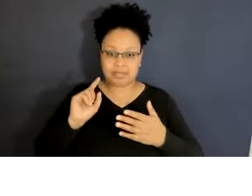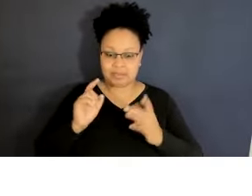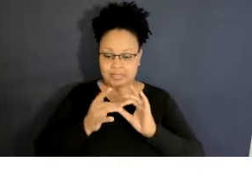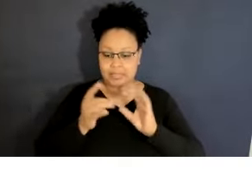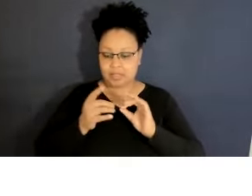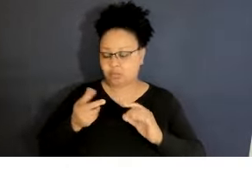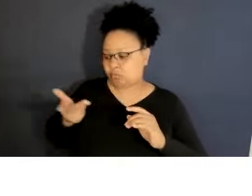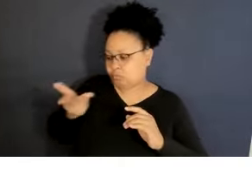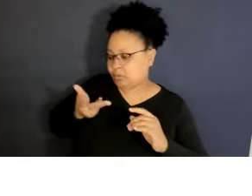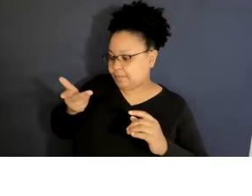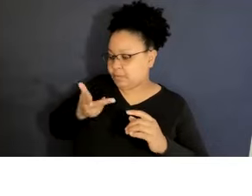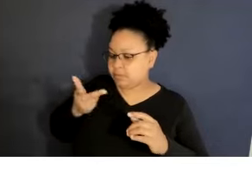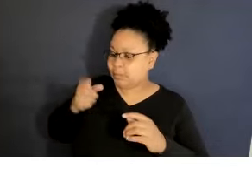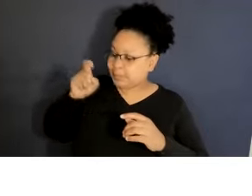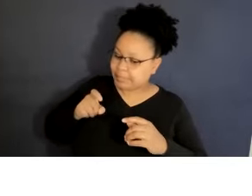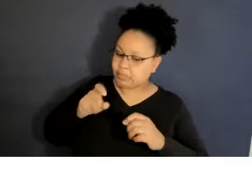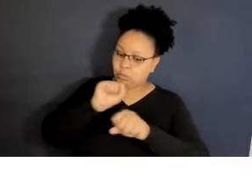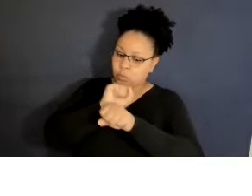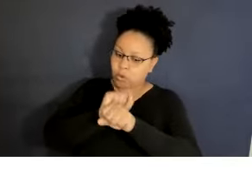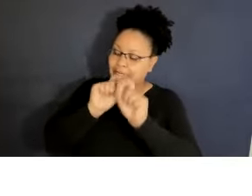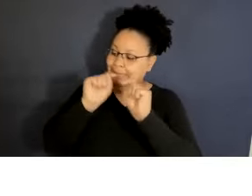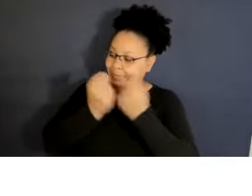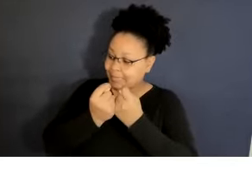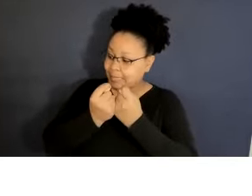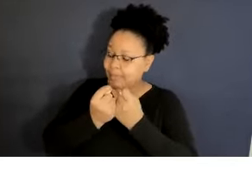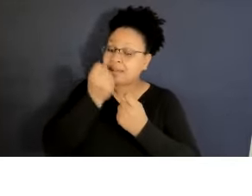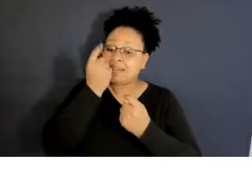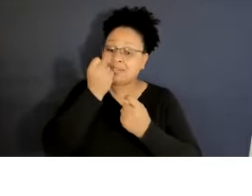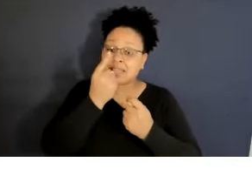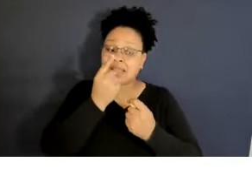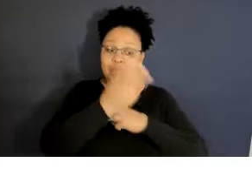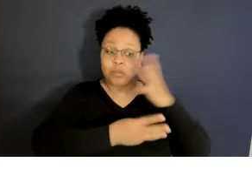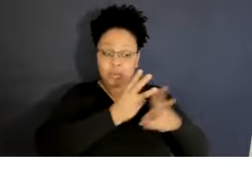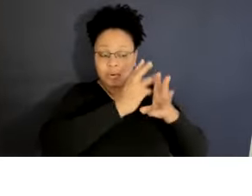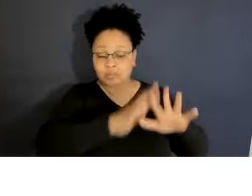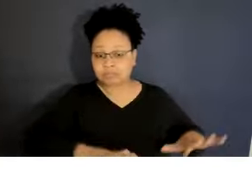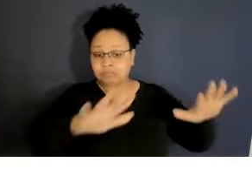to work as a team, but also society has to be a part of our team.